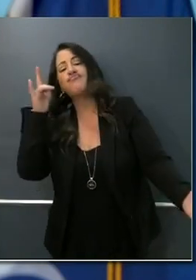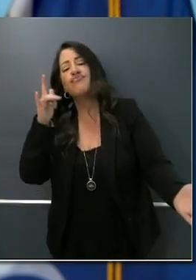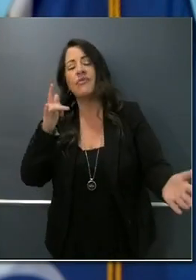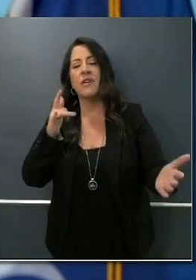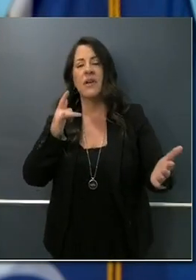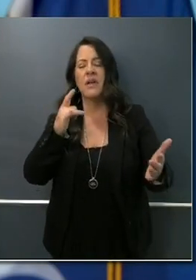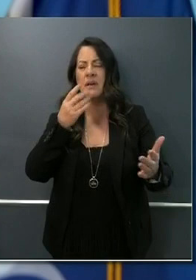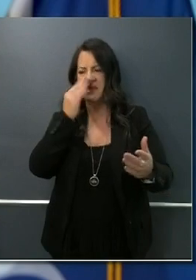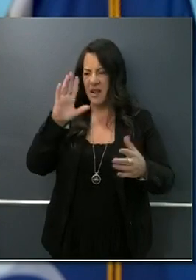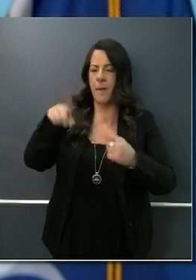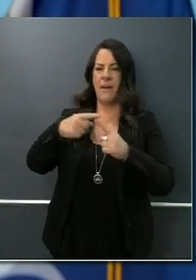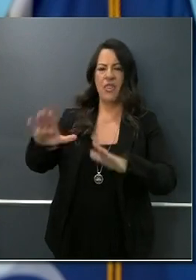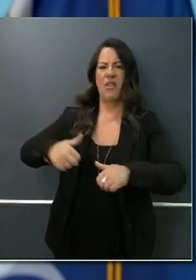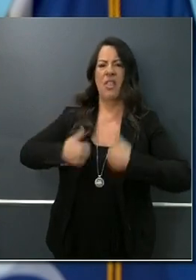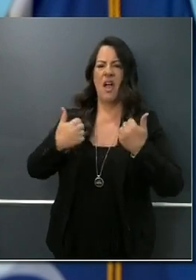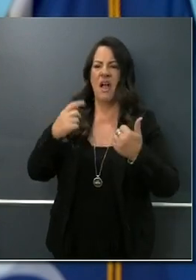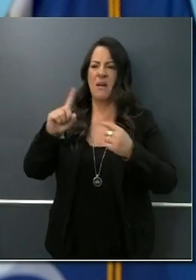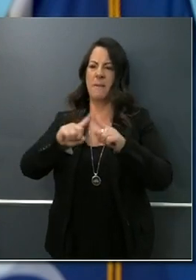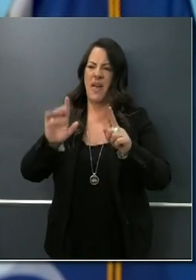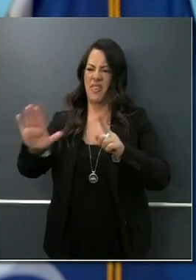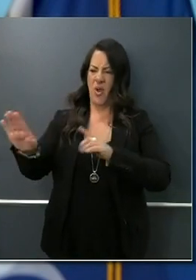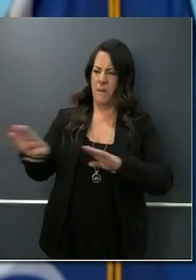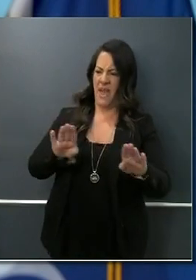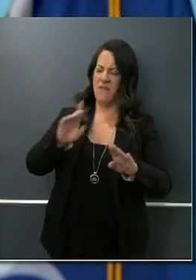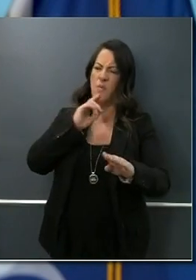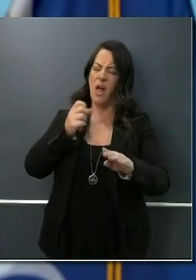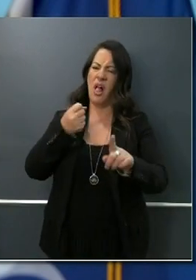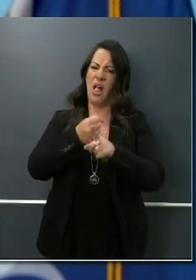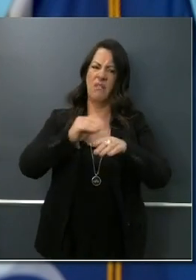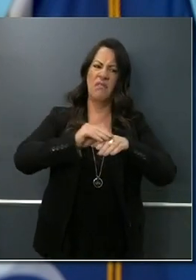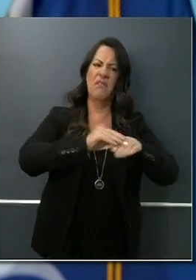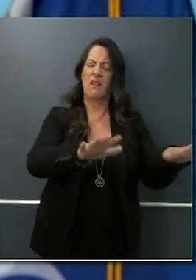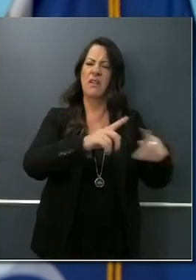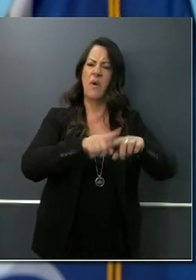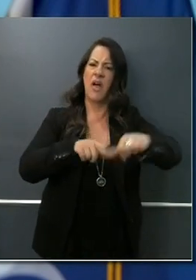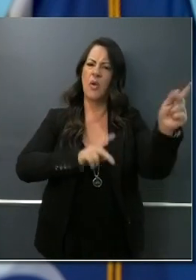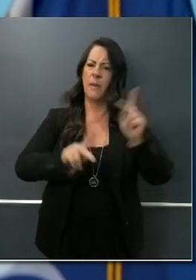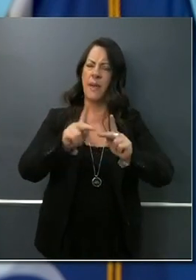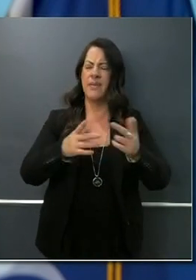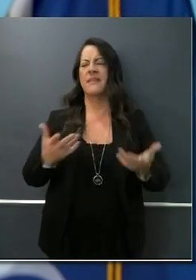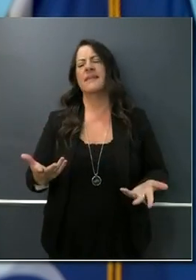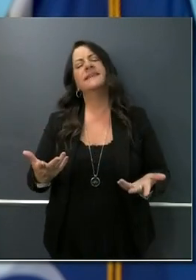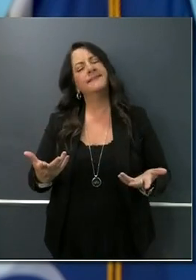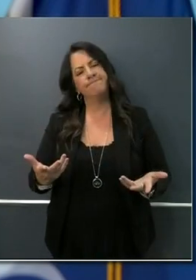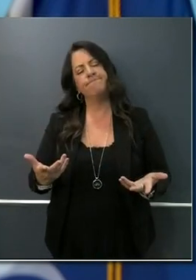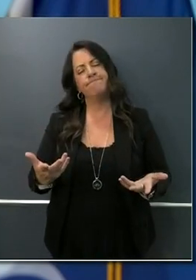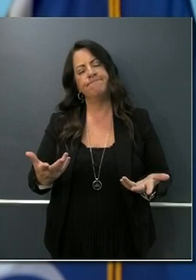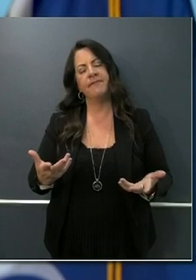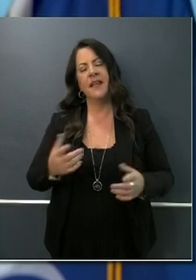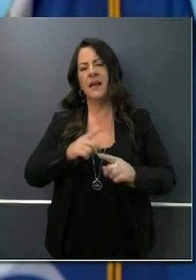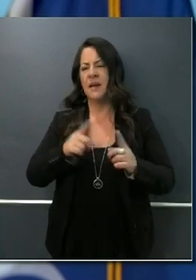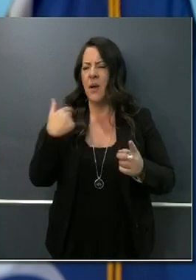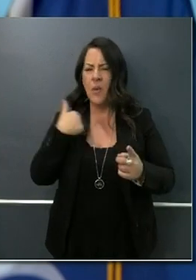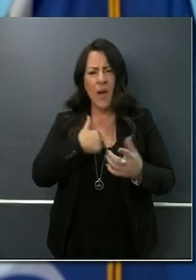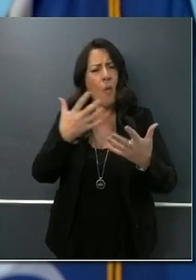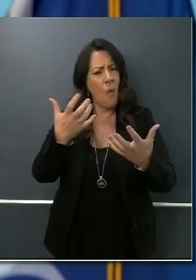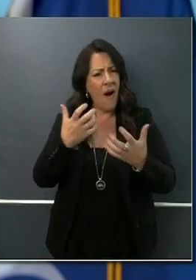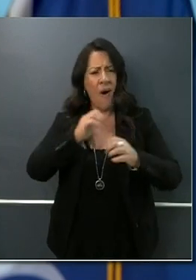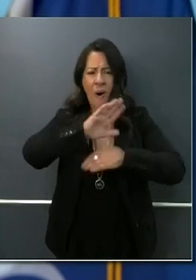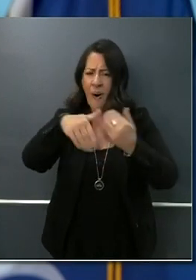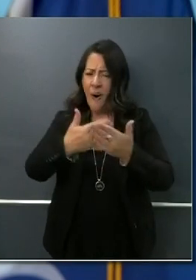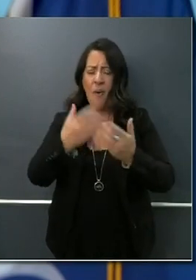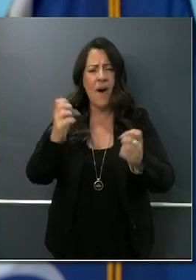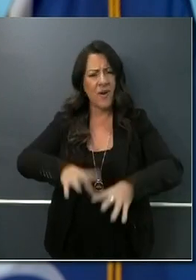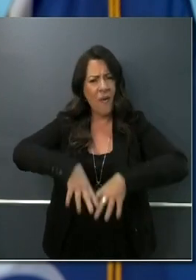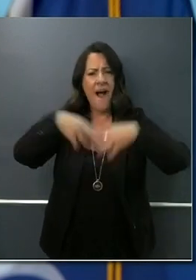they're impacting the lives of others, and ultimately setting back the cause of reopening the economy as quickly as we'd like to, I